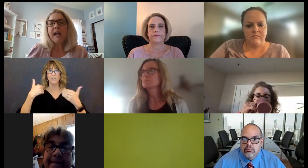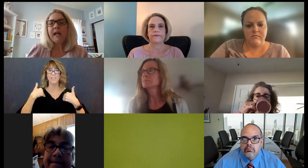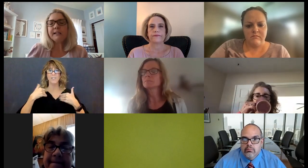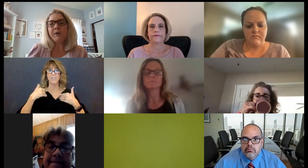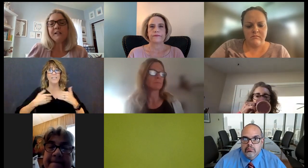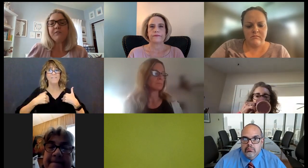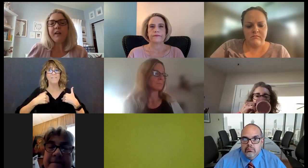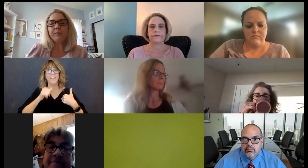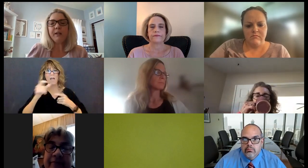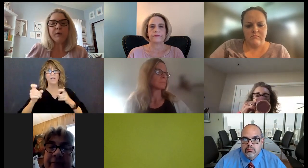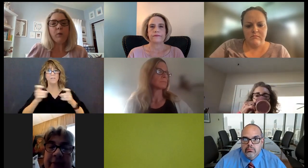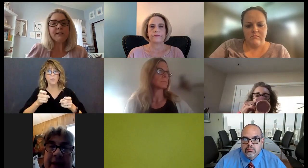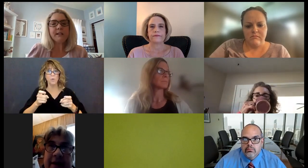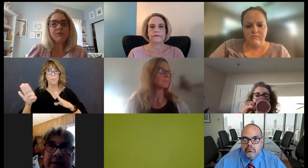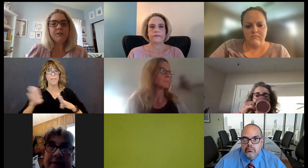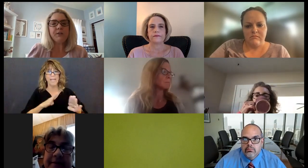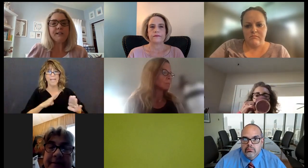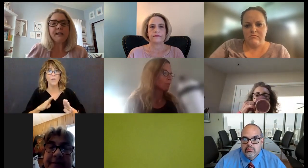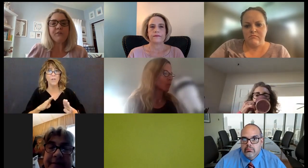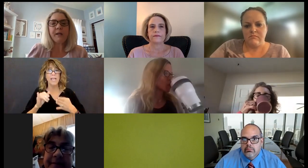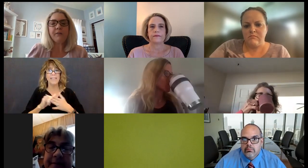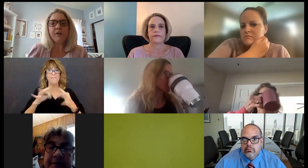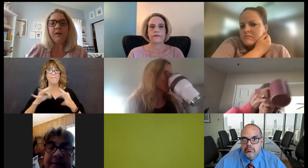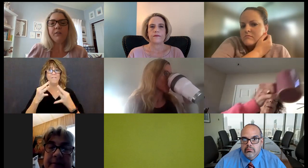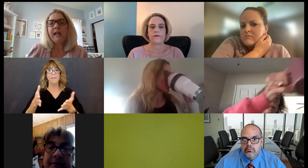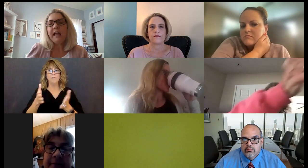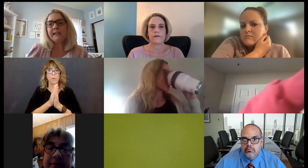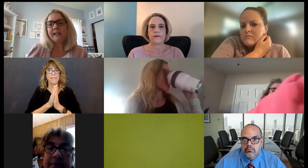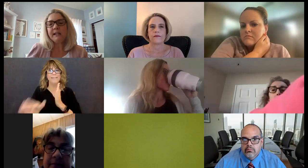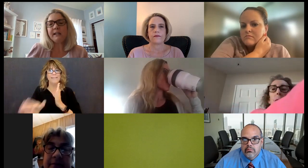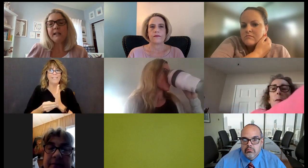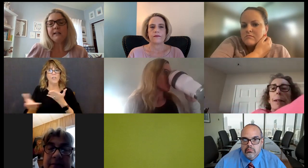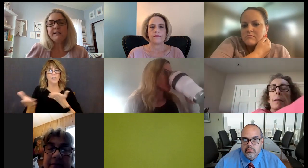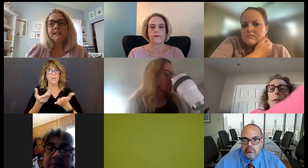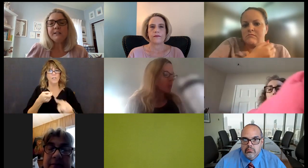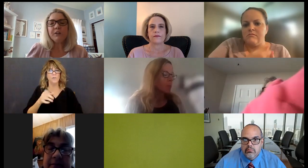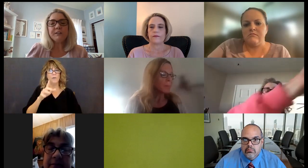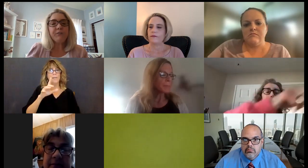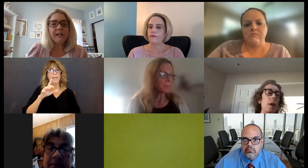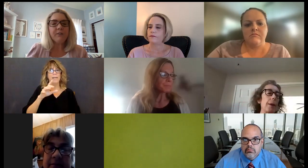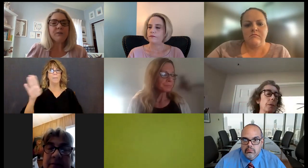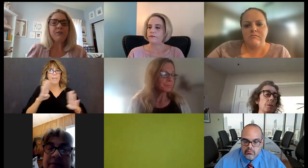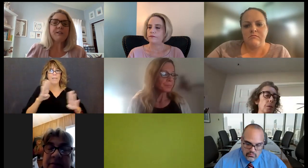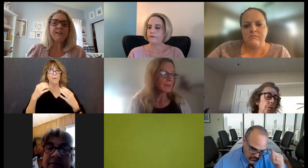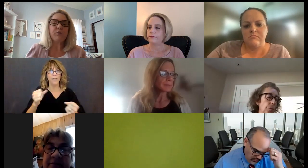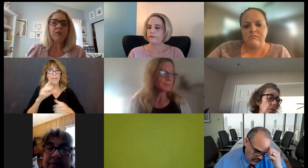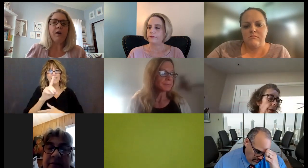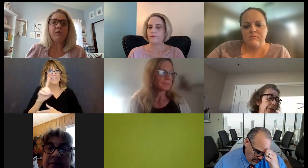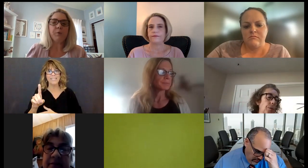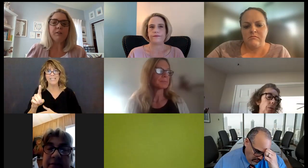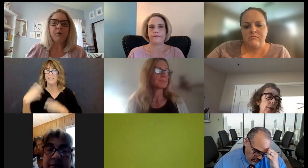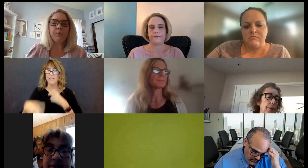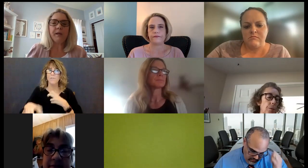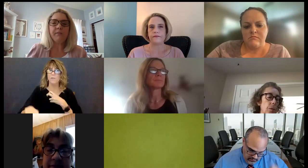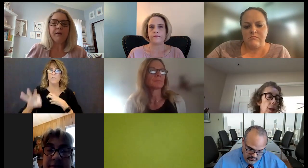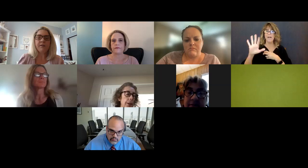behavior. Experienced family requests additional services from behavioral health and DDD. Difficulty finding those services for a